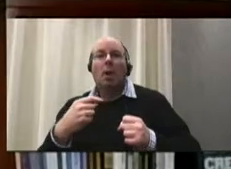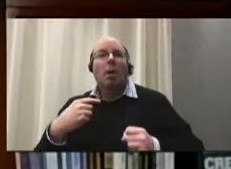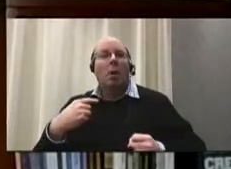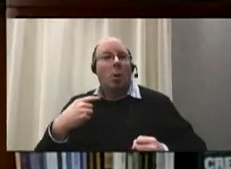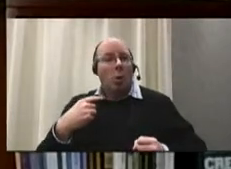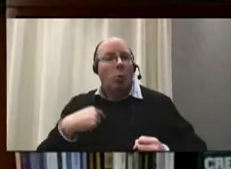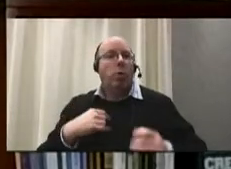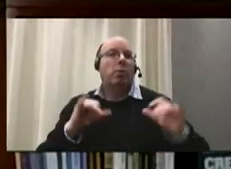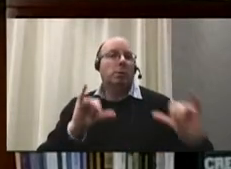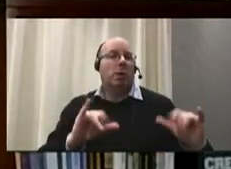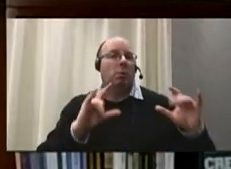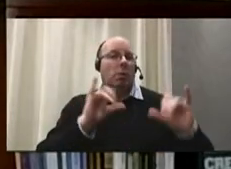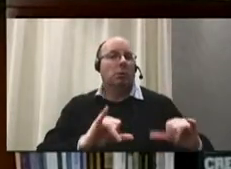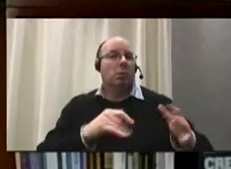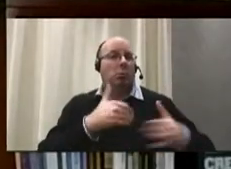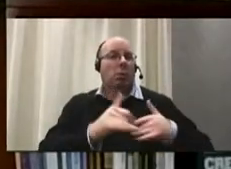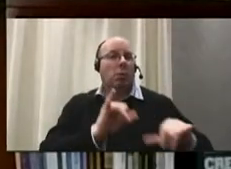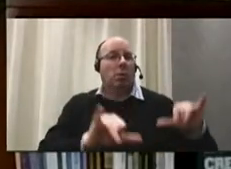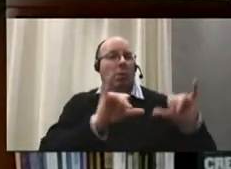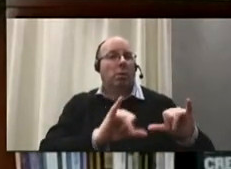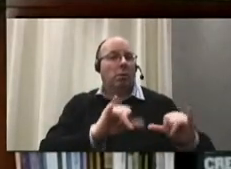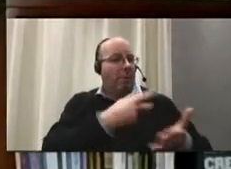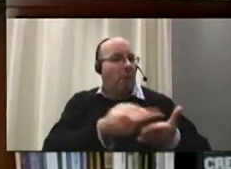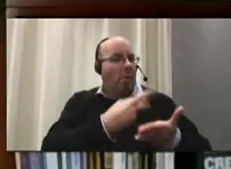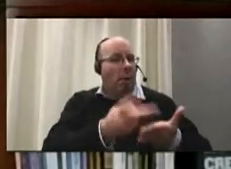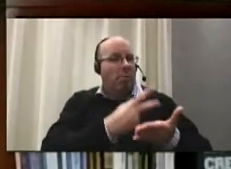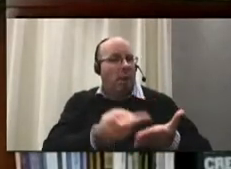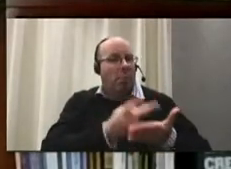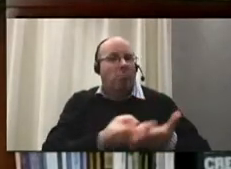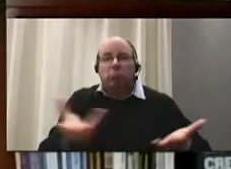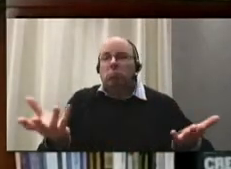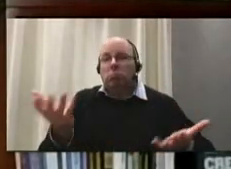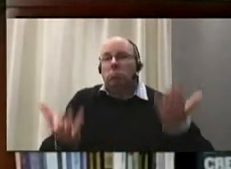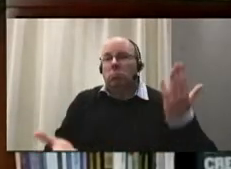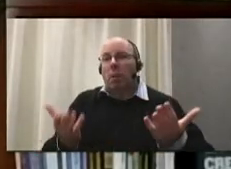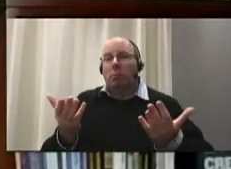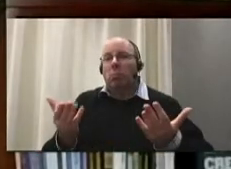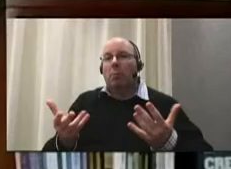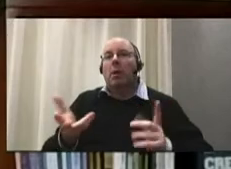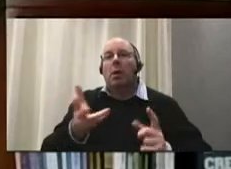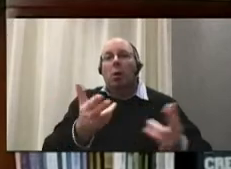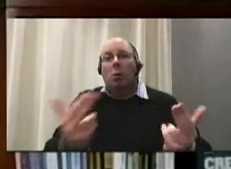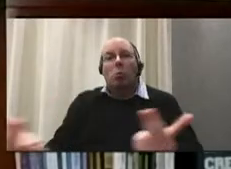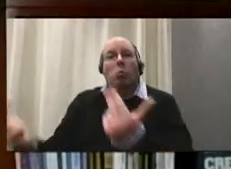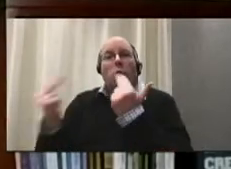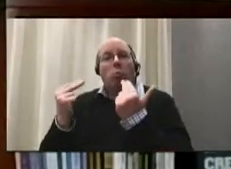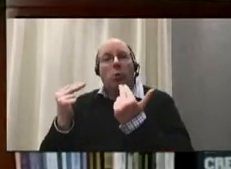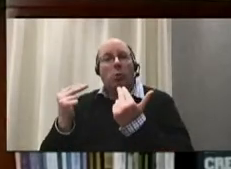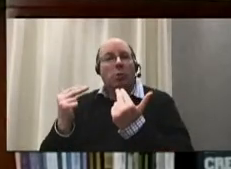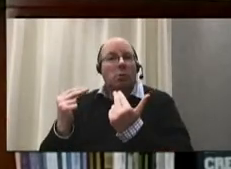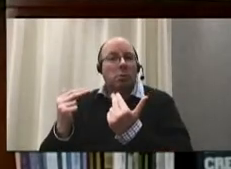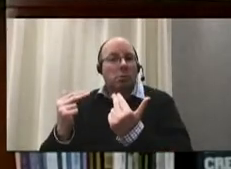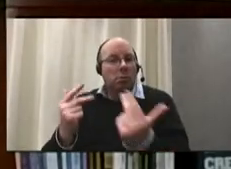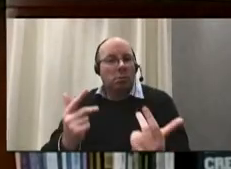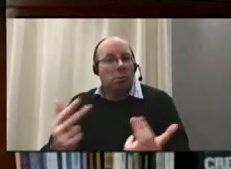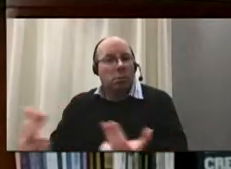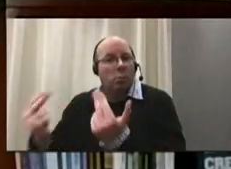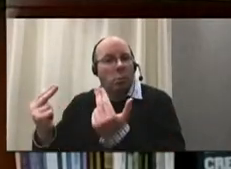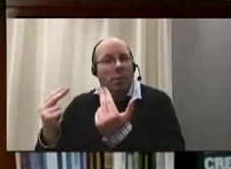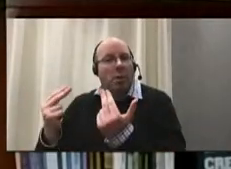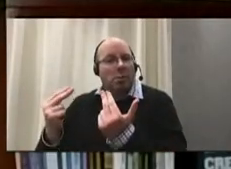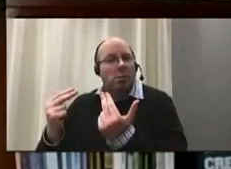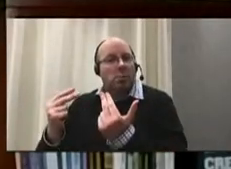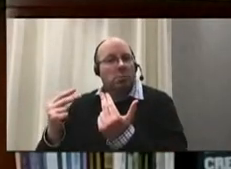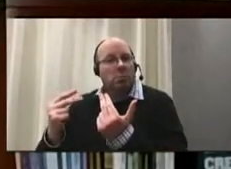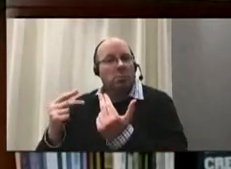not work. And so some of those same types of recruitment areas and ways that we be very innovative, we have to do the exact same